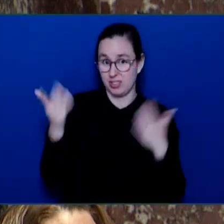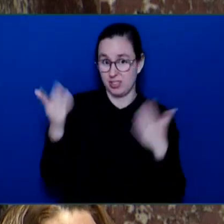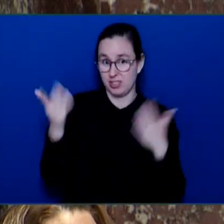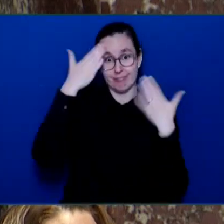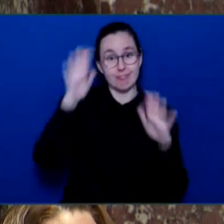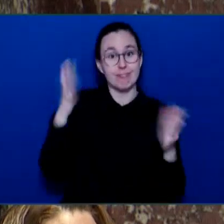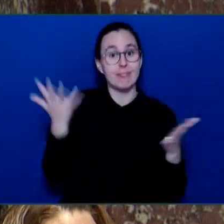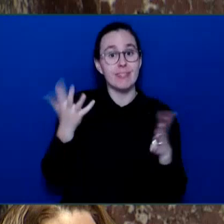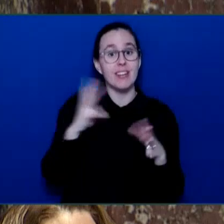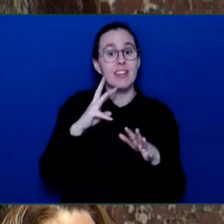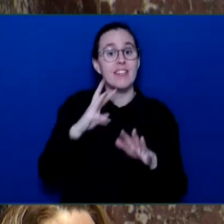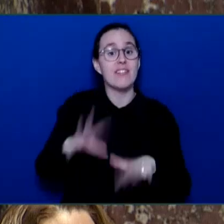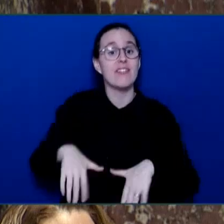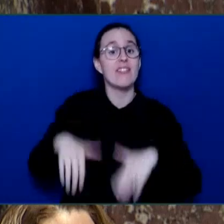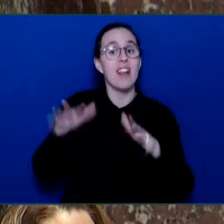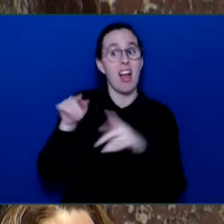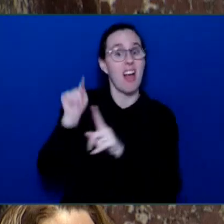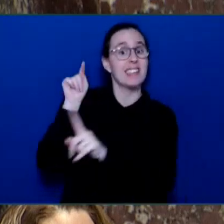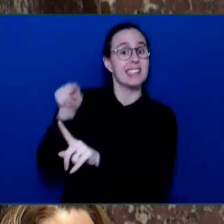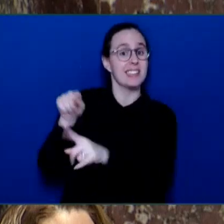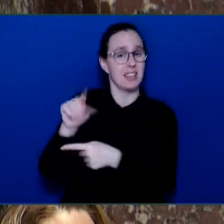of